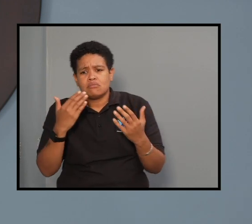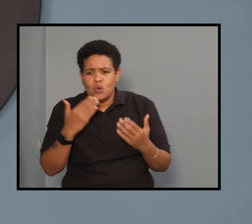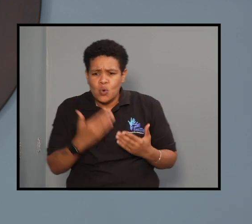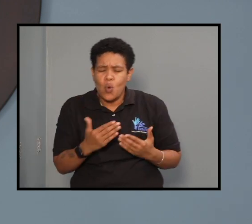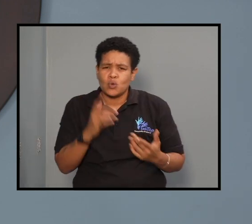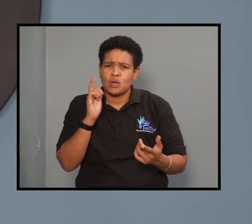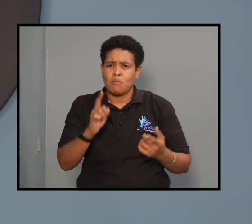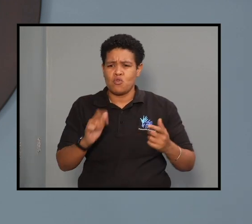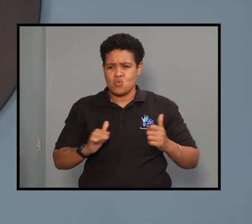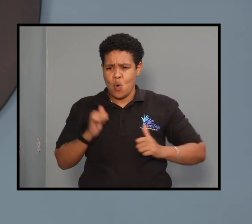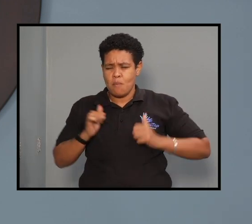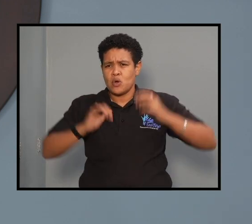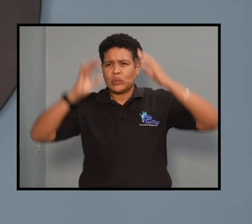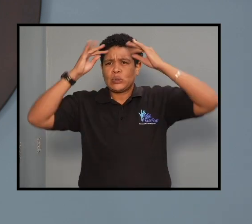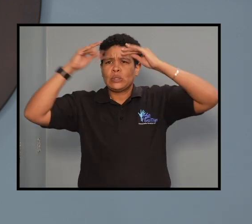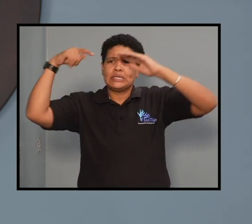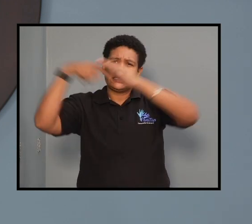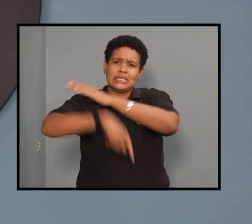system of